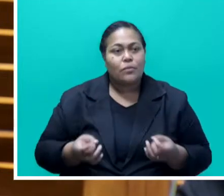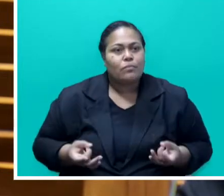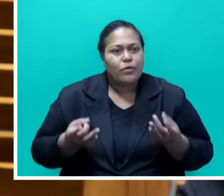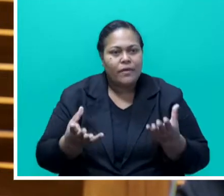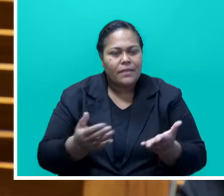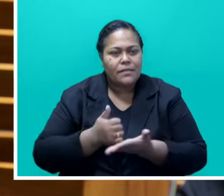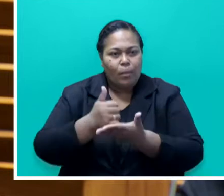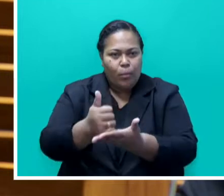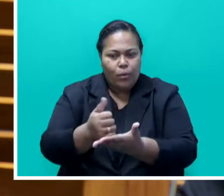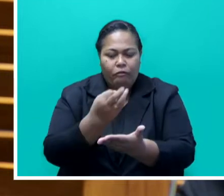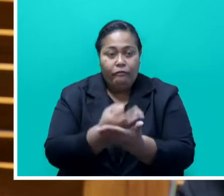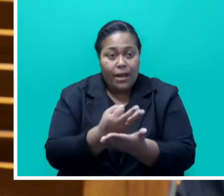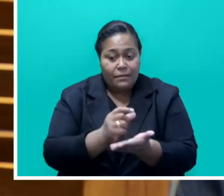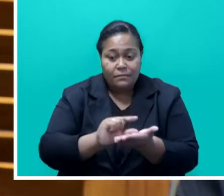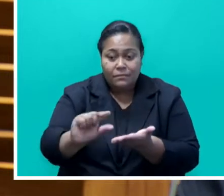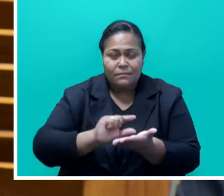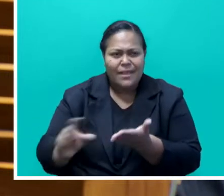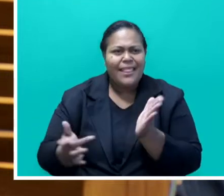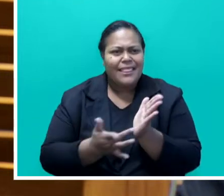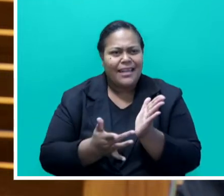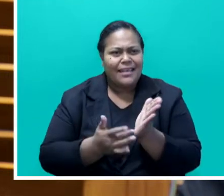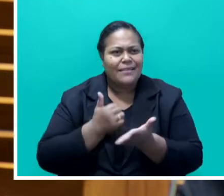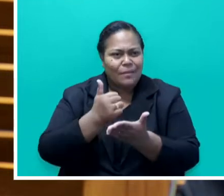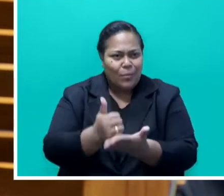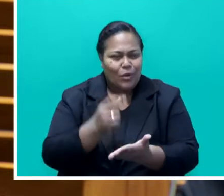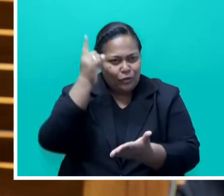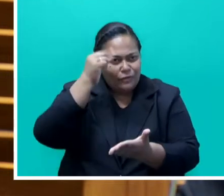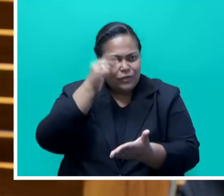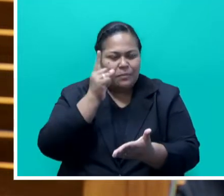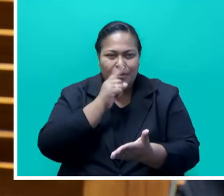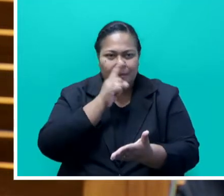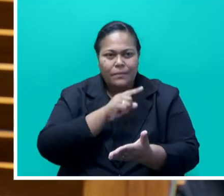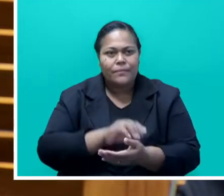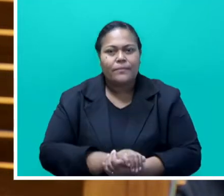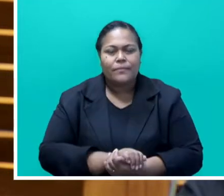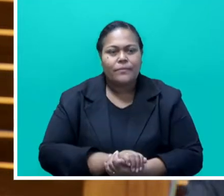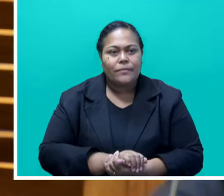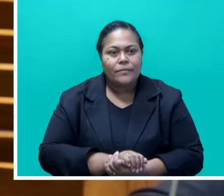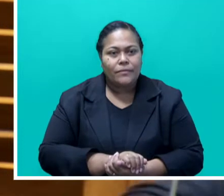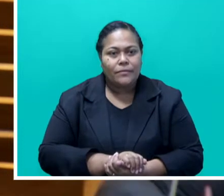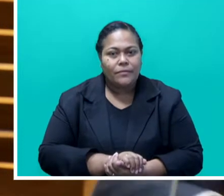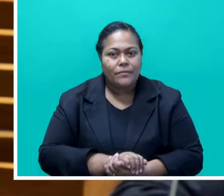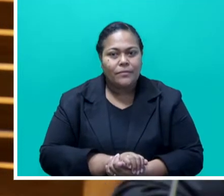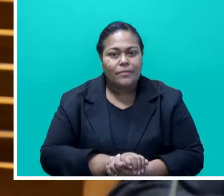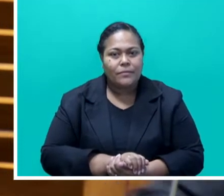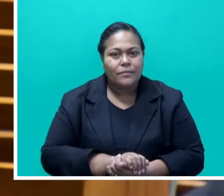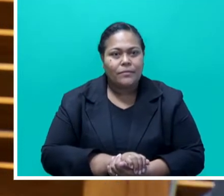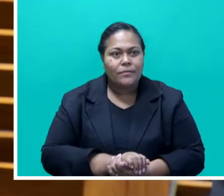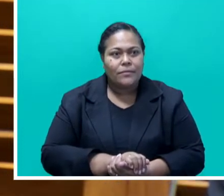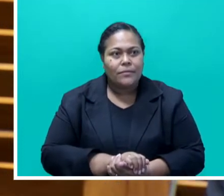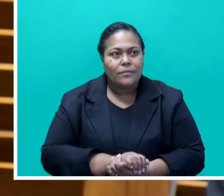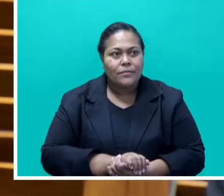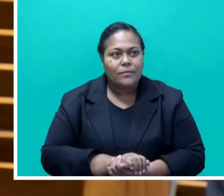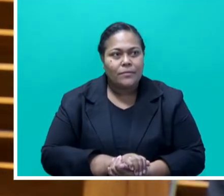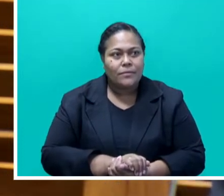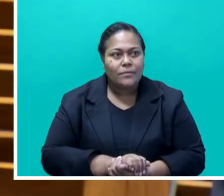terms of both financial and technical support to Fijians wanting to do business. At the outset, the basic premise, Honourable Speaker,